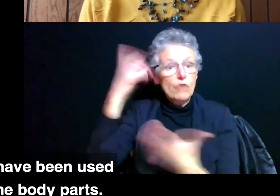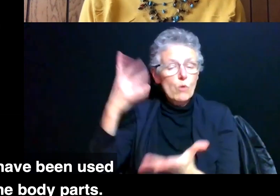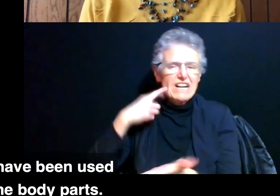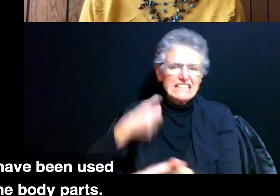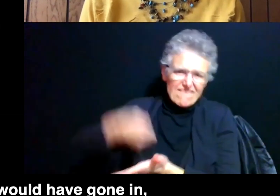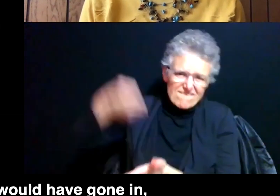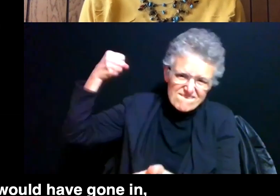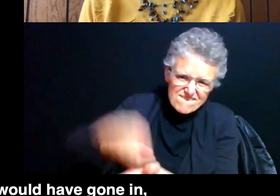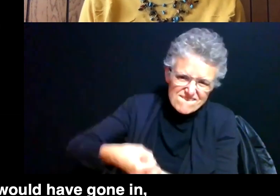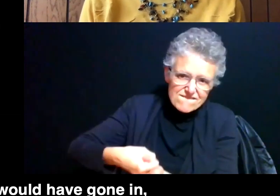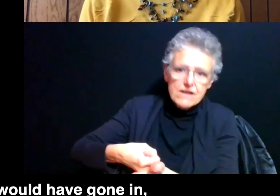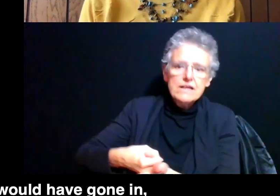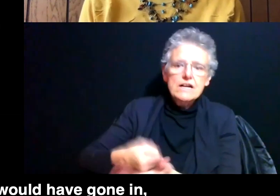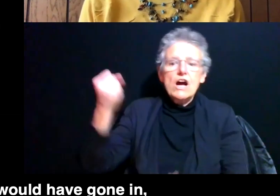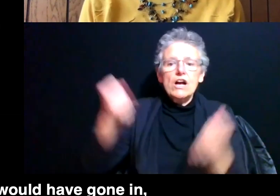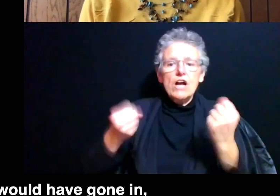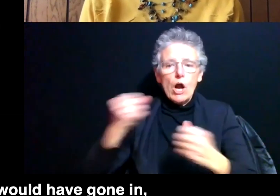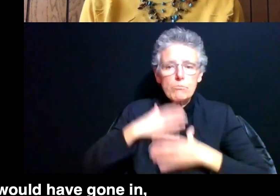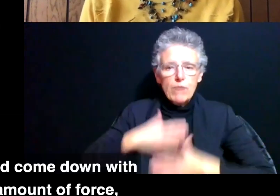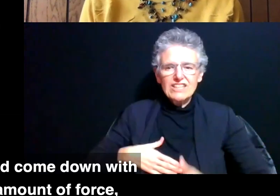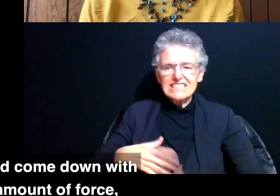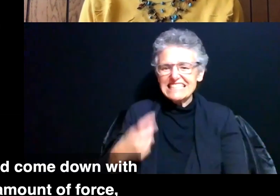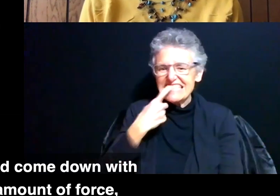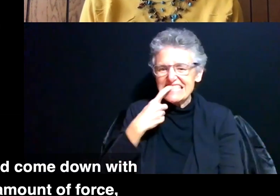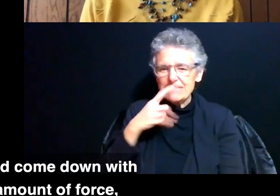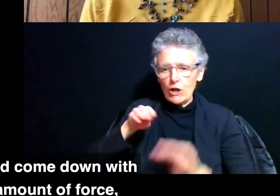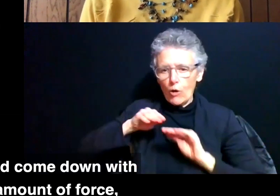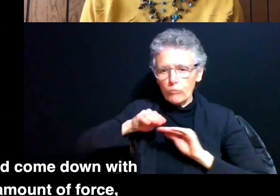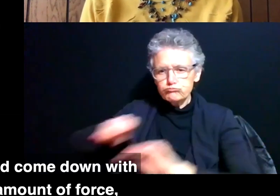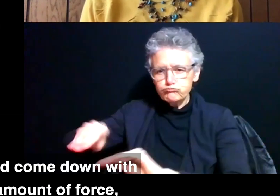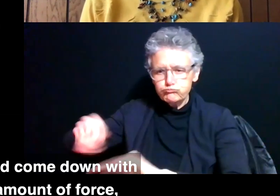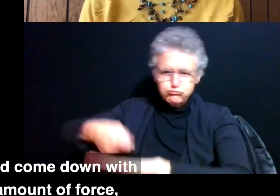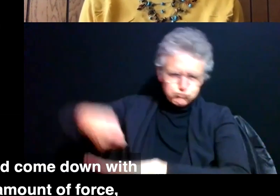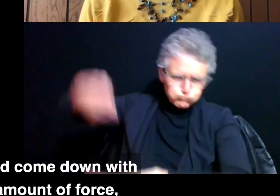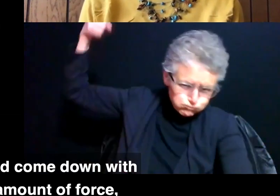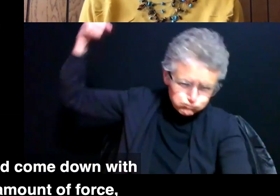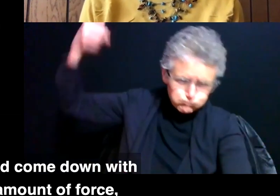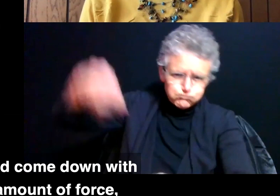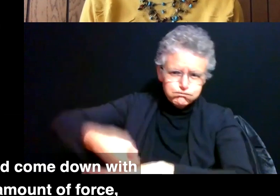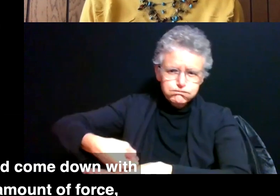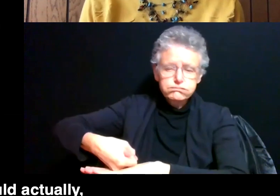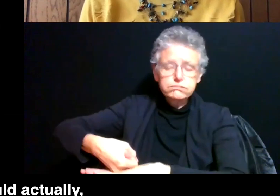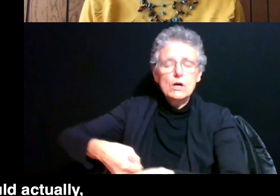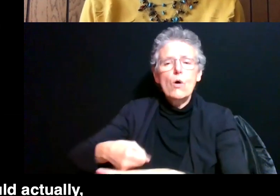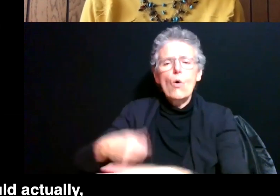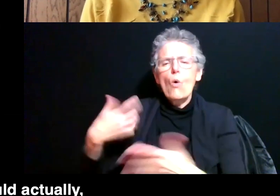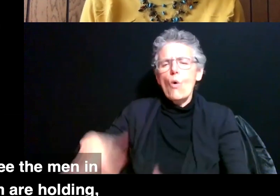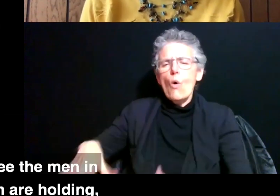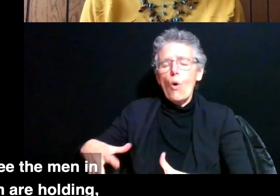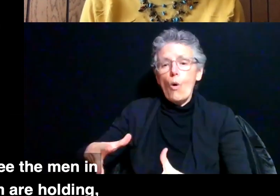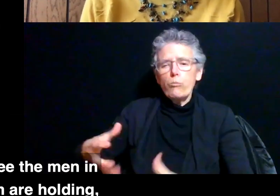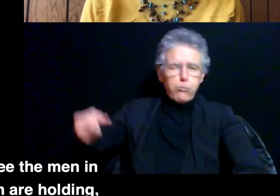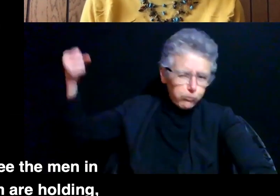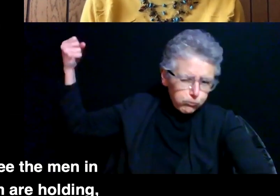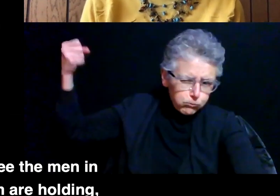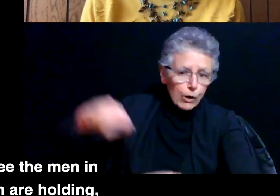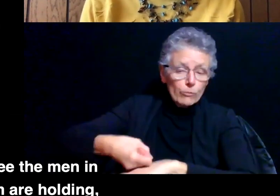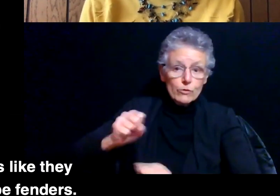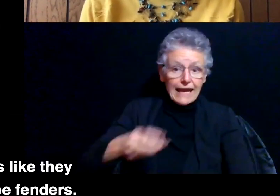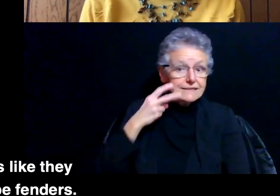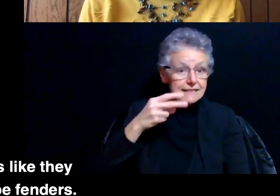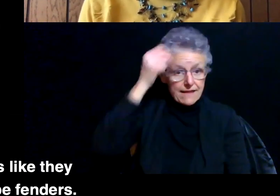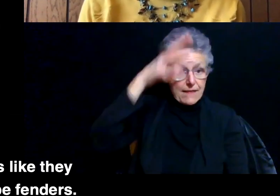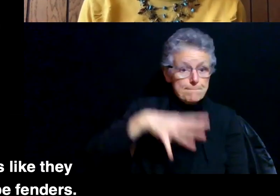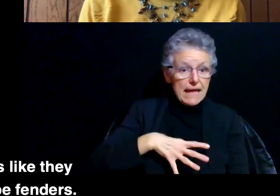body parts. Sheets of metal would have gone in. This press would come down with an amazing amount of force and would actually, you can see the men in the bottom are